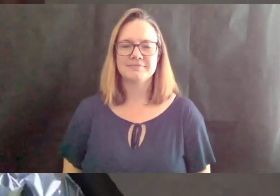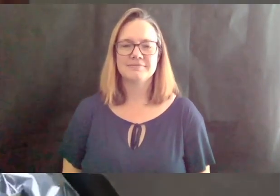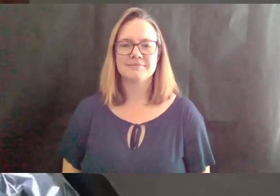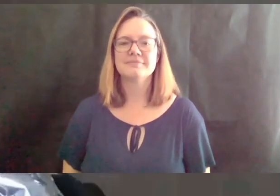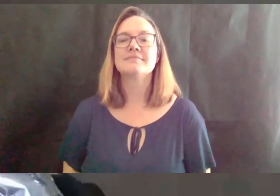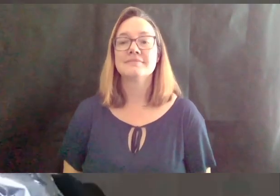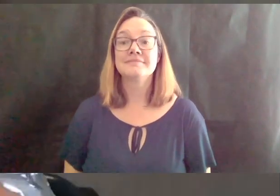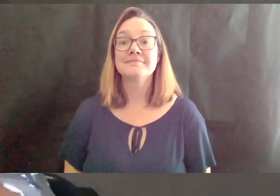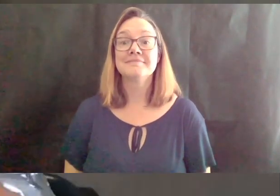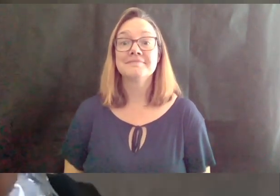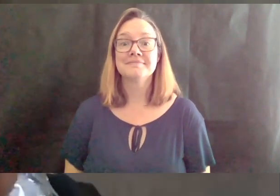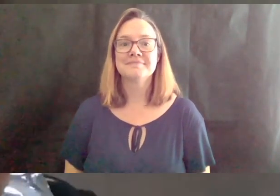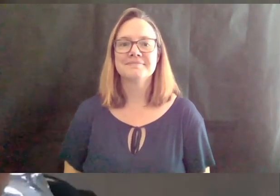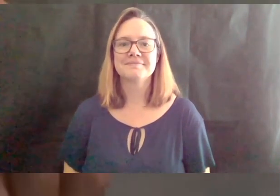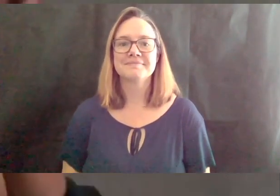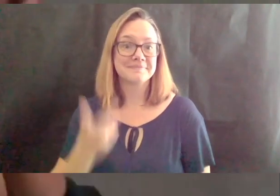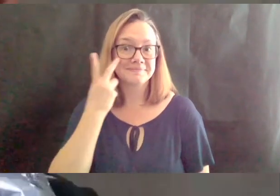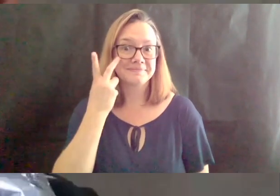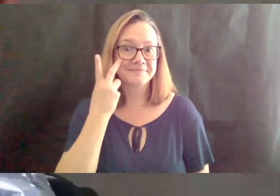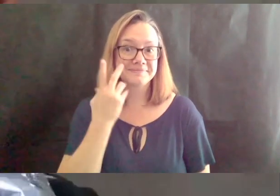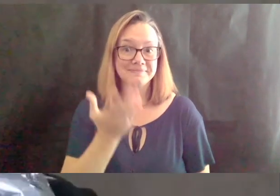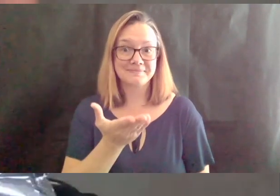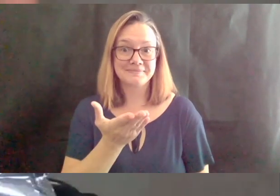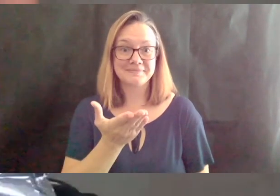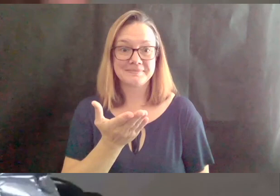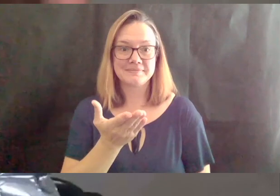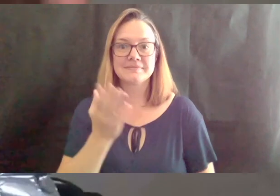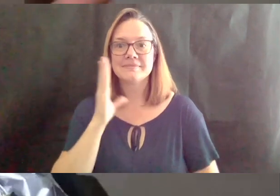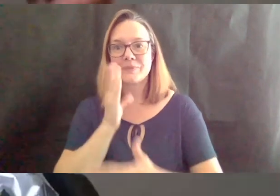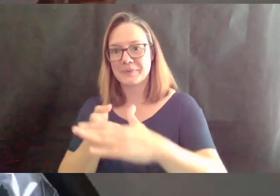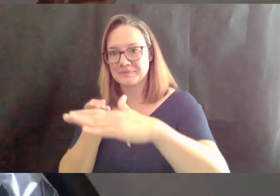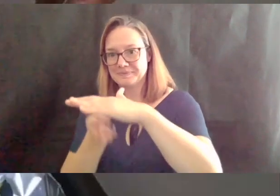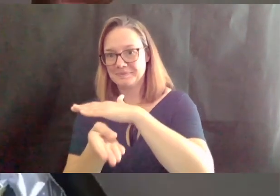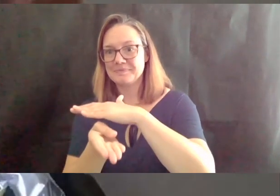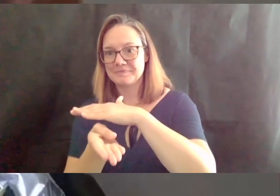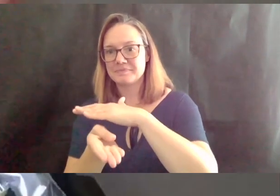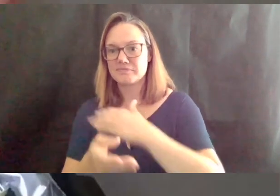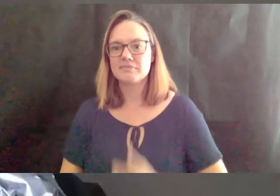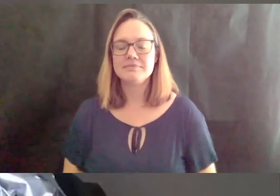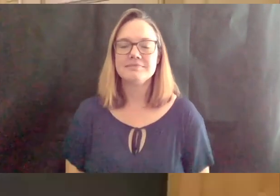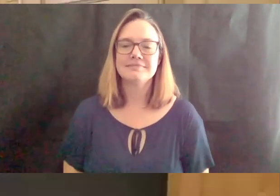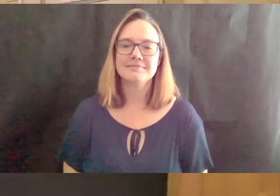All right, just like so. And then this guy will go into the oven.